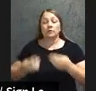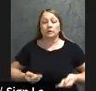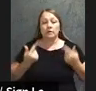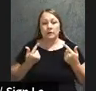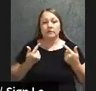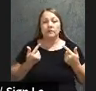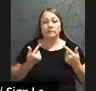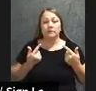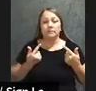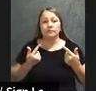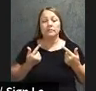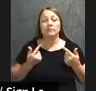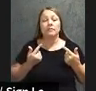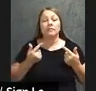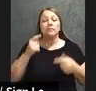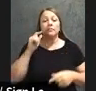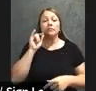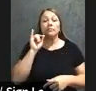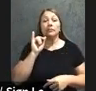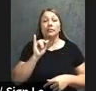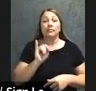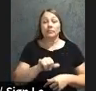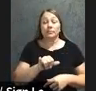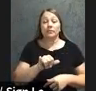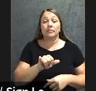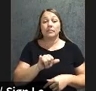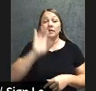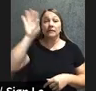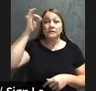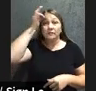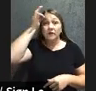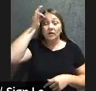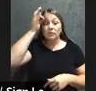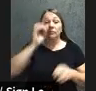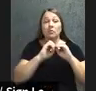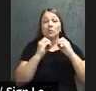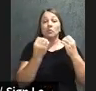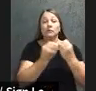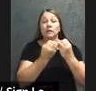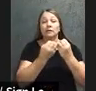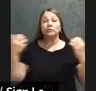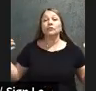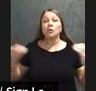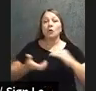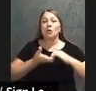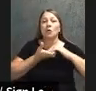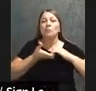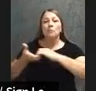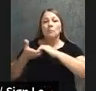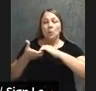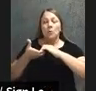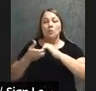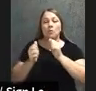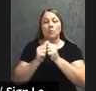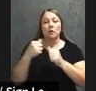which is a federal organization that is partnering with us to help provide critical